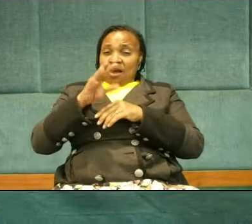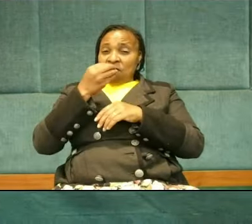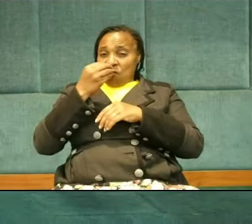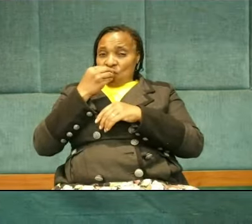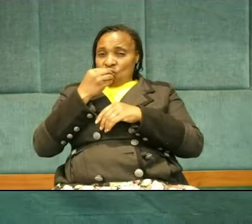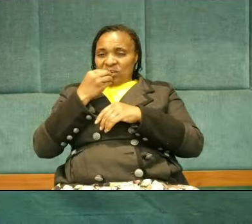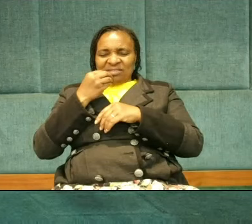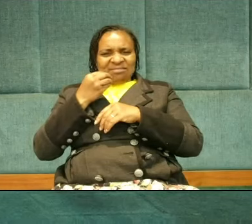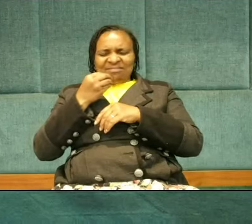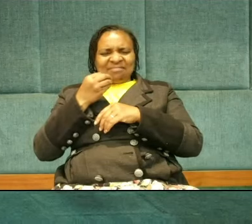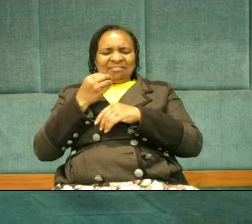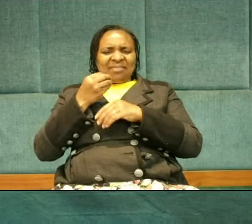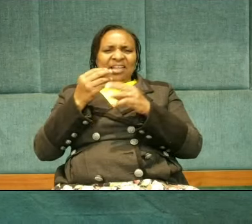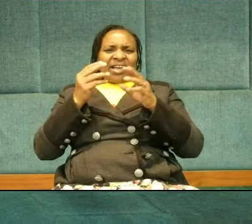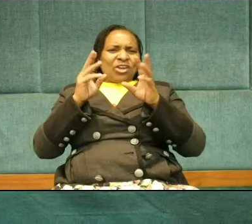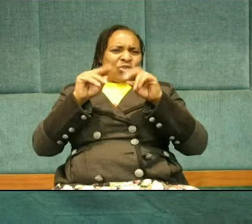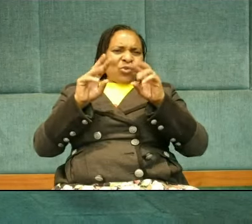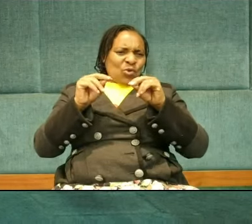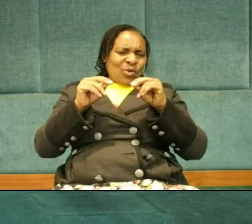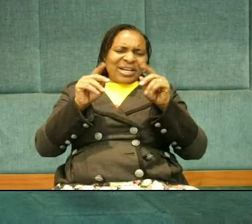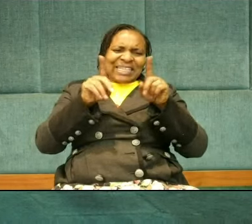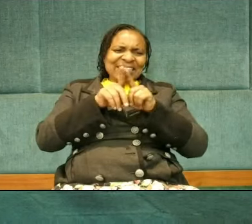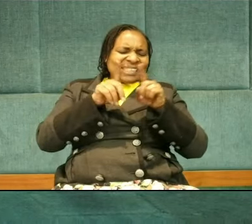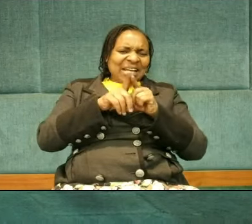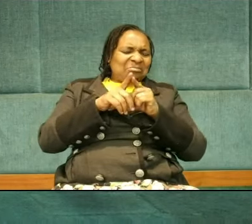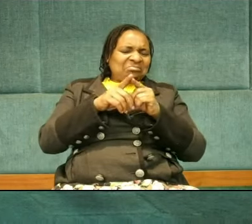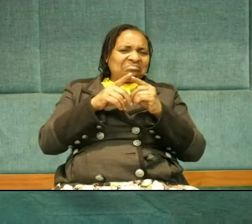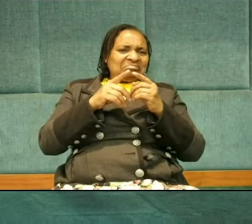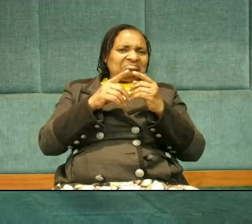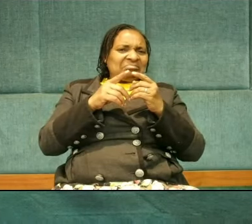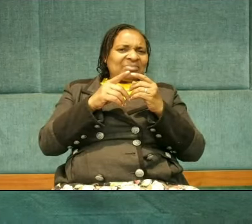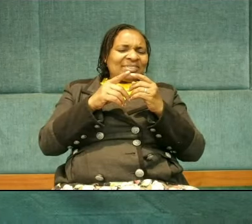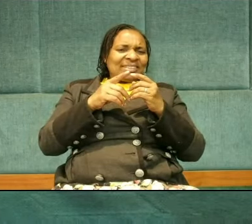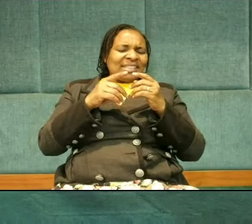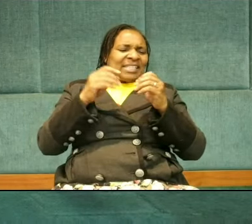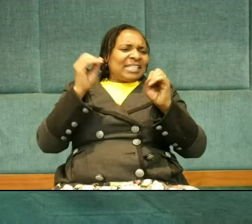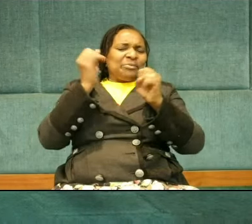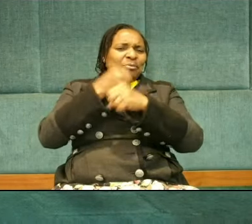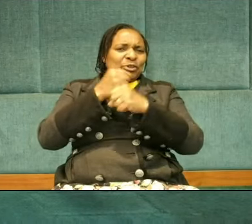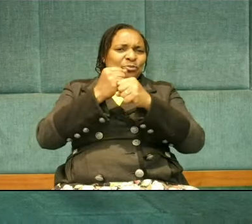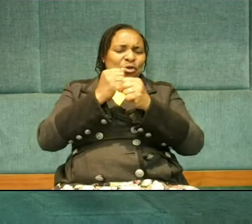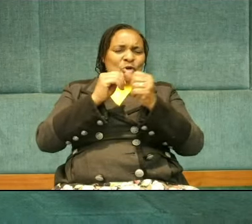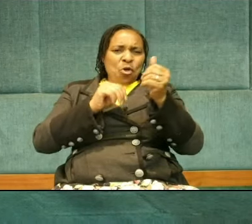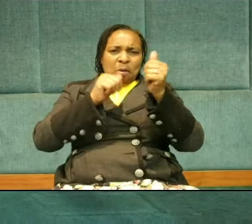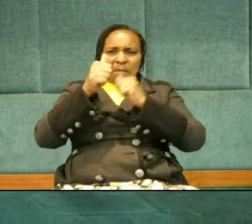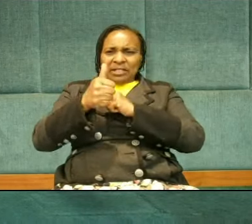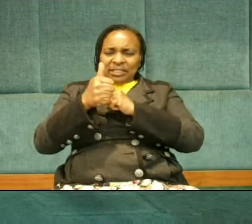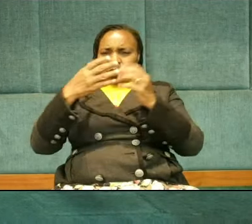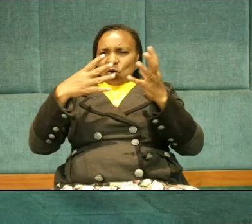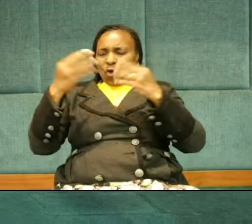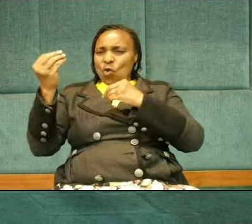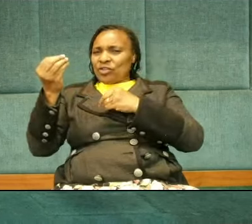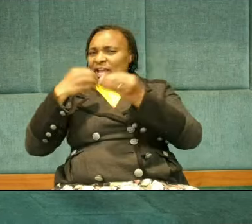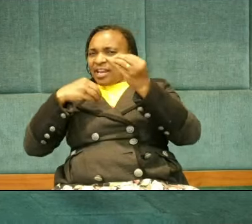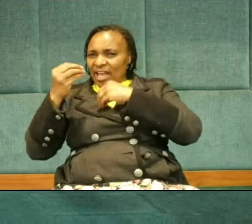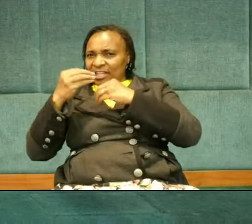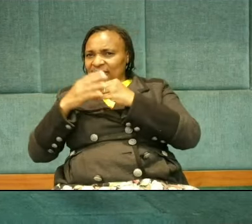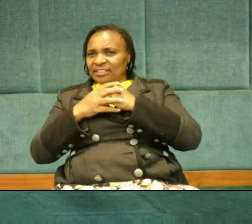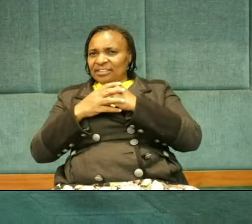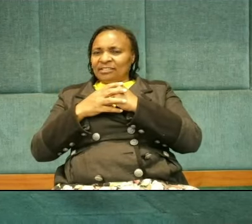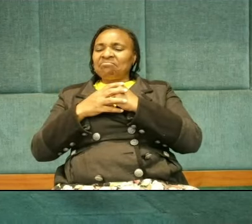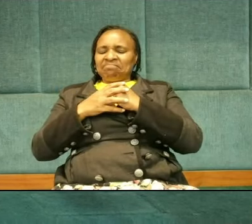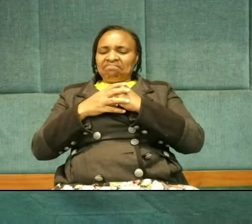No, like they didn't go purpose, their diet, and